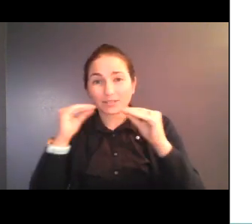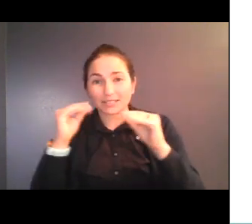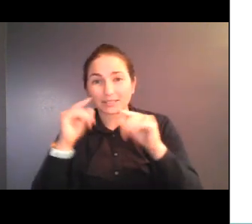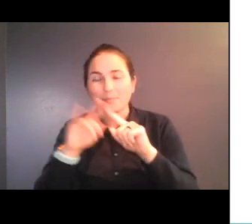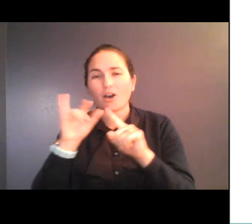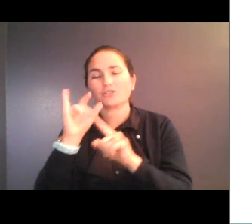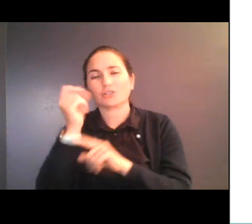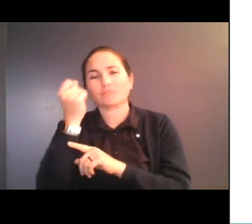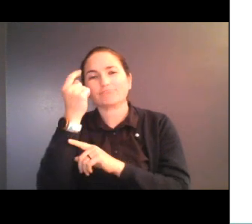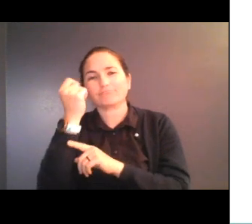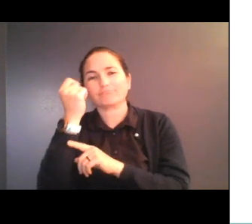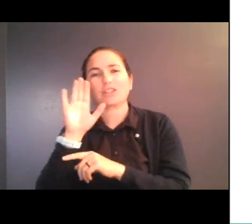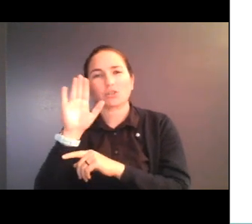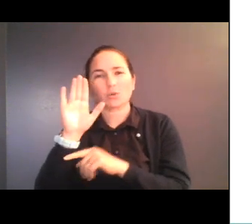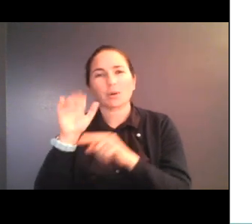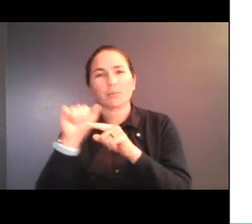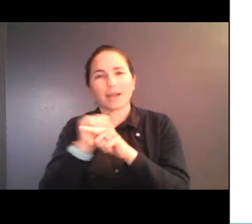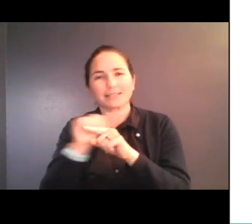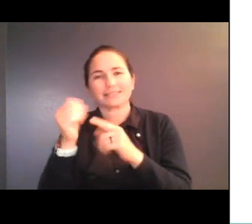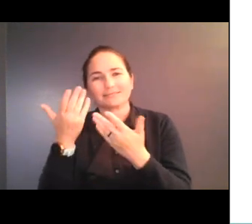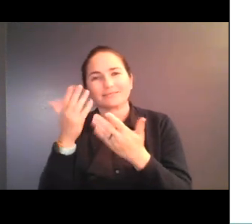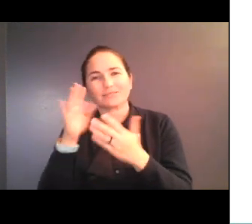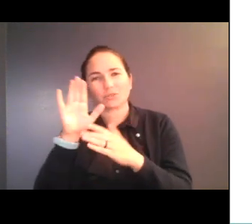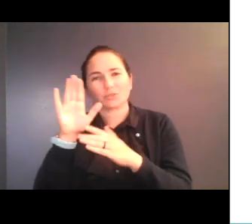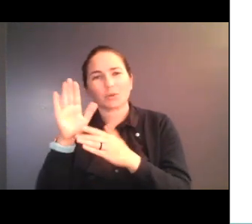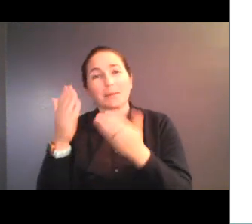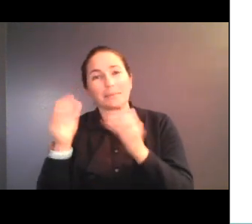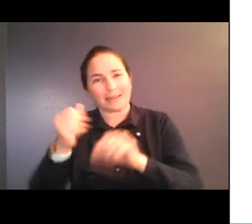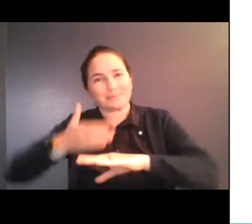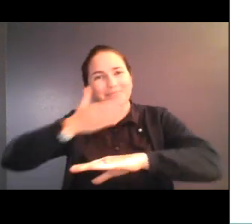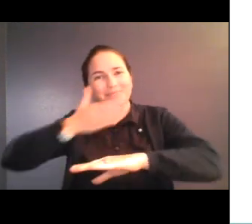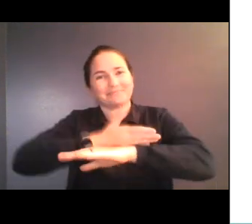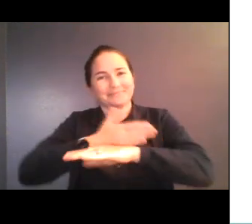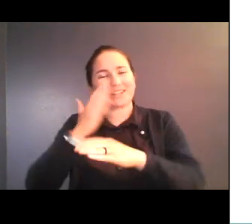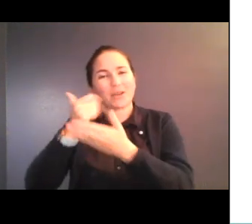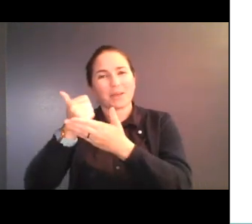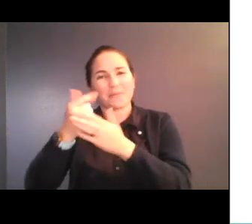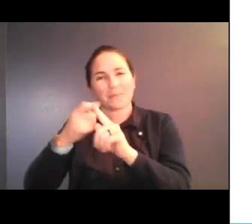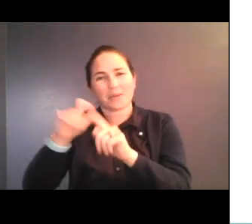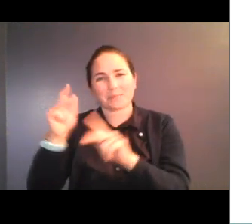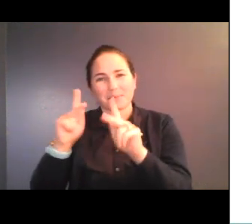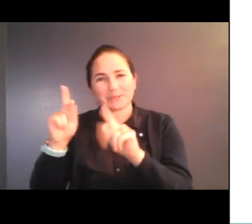your practices are maybe could be improved with tips from others, I guess.